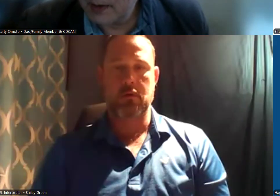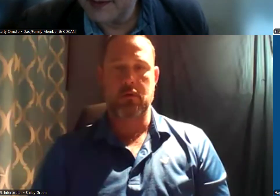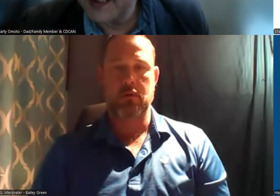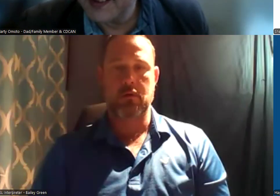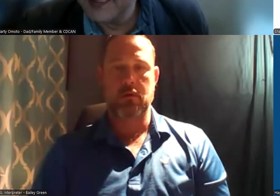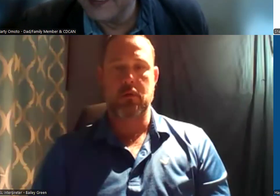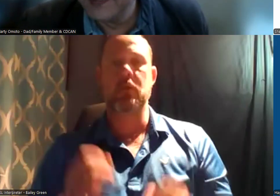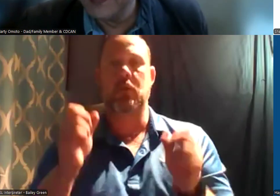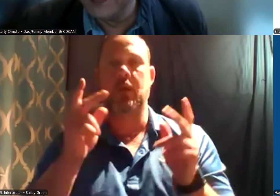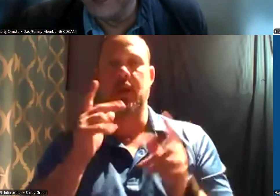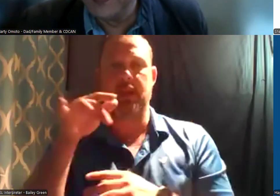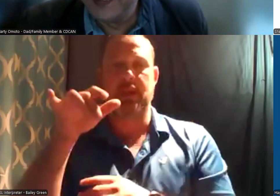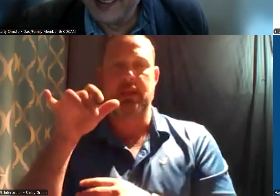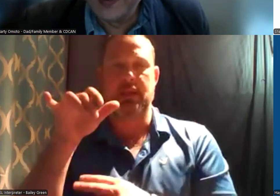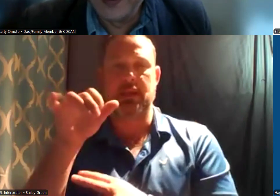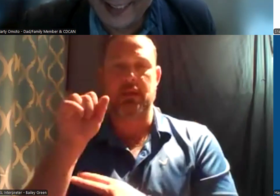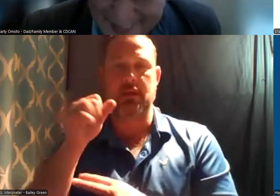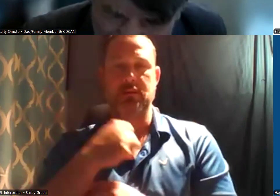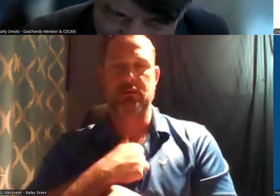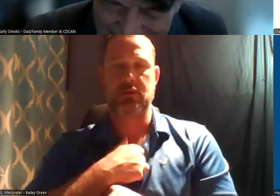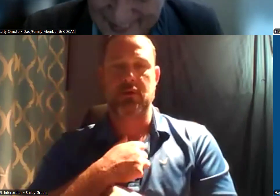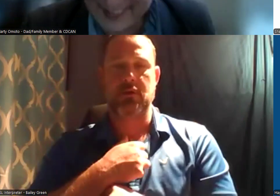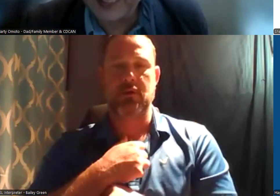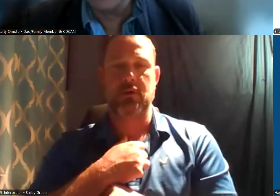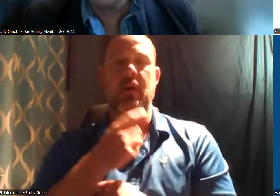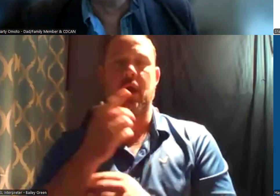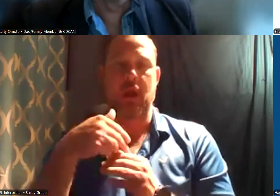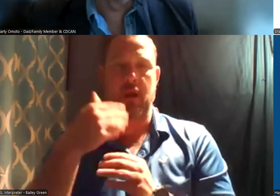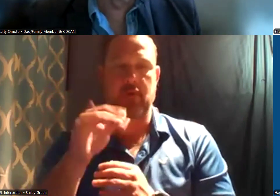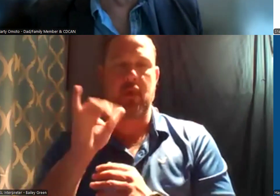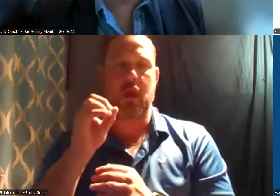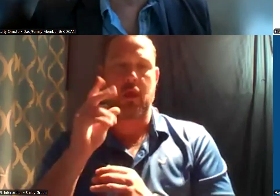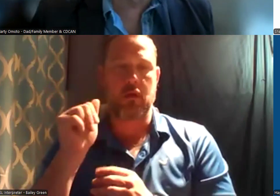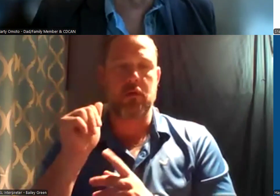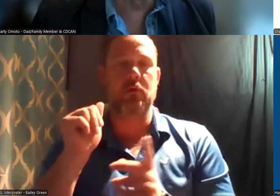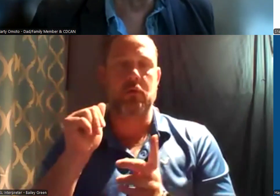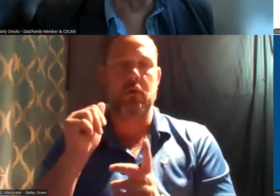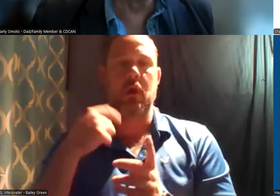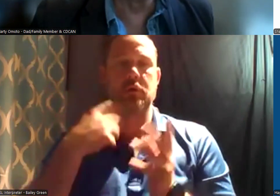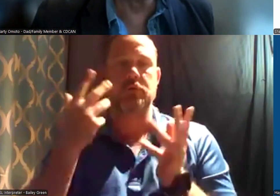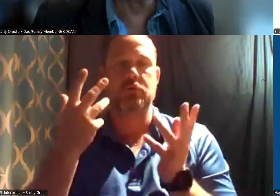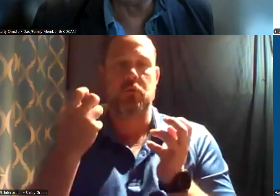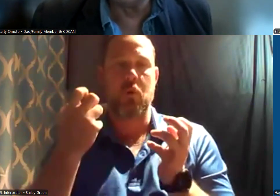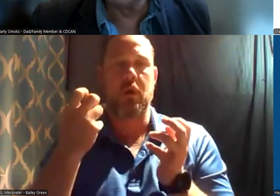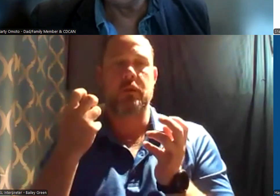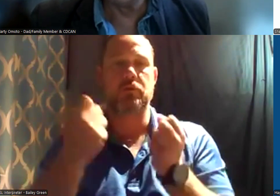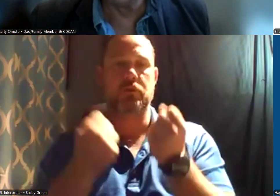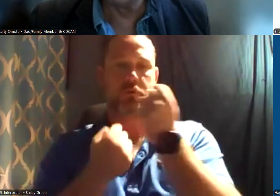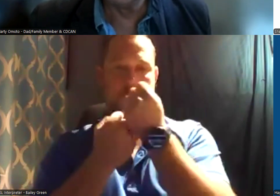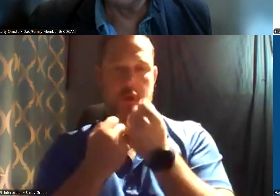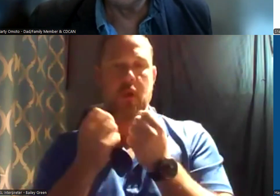Okay. Yeah, sorry, I couldn't Go find ahead. After you, and then we have Ayoko. Yeah, I just wanted to uplift the